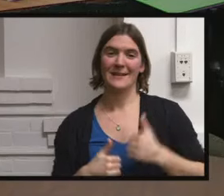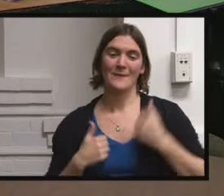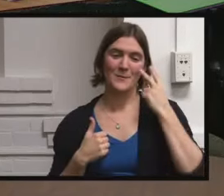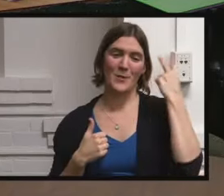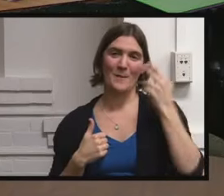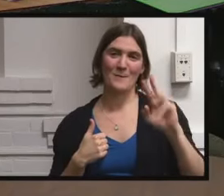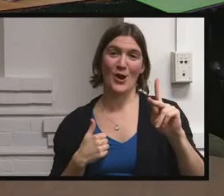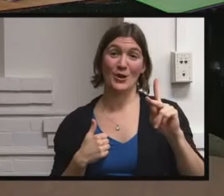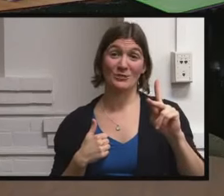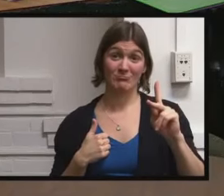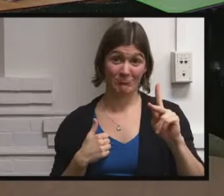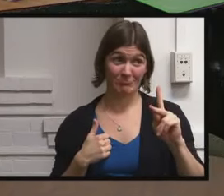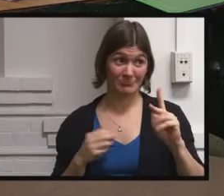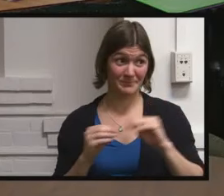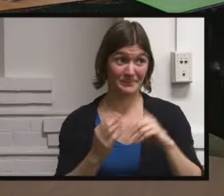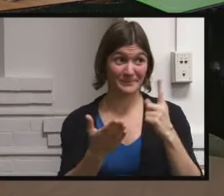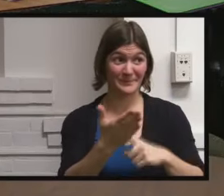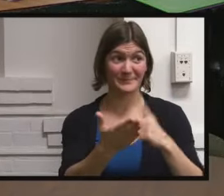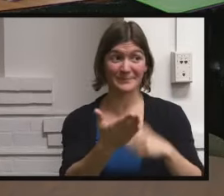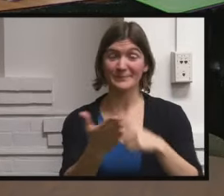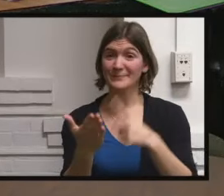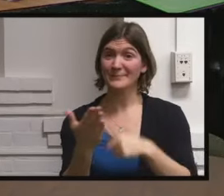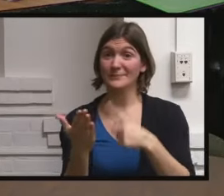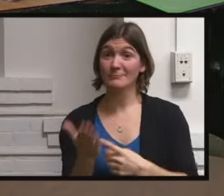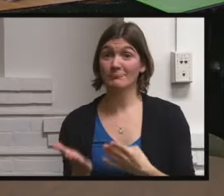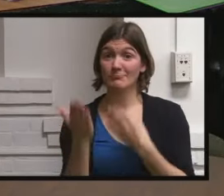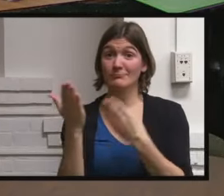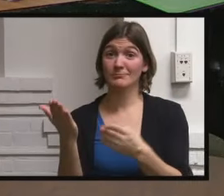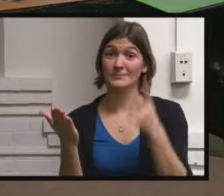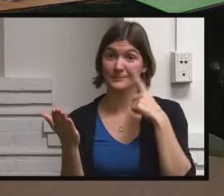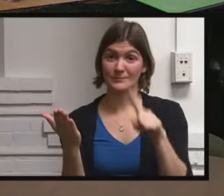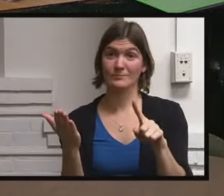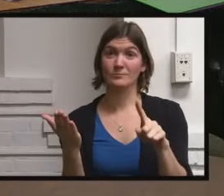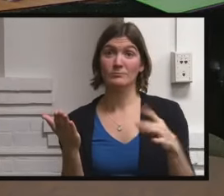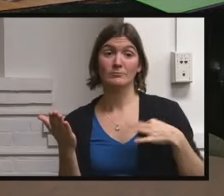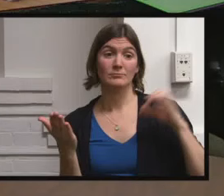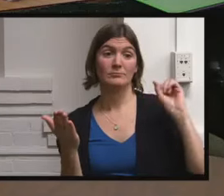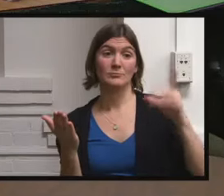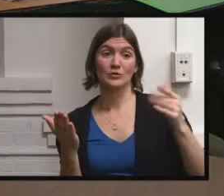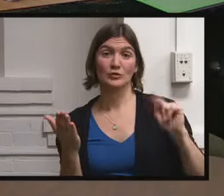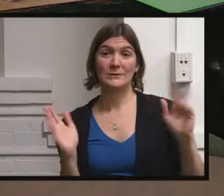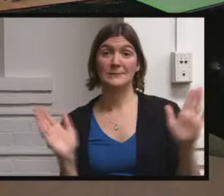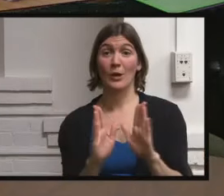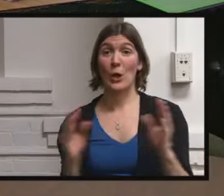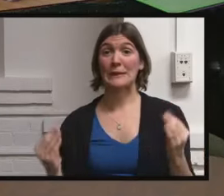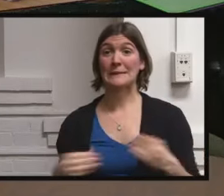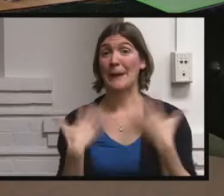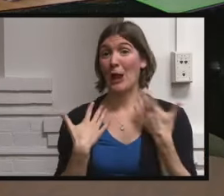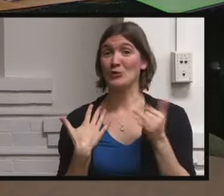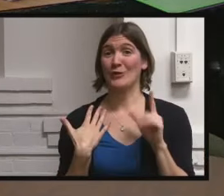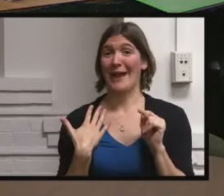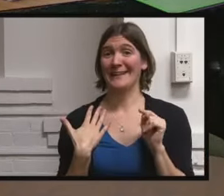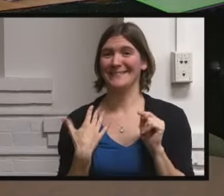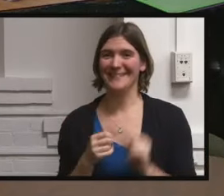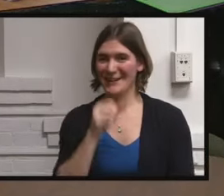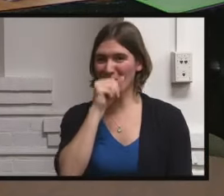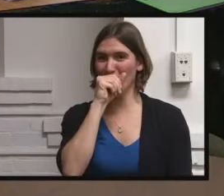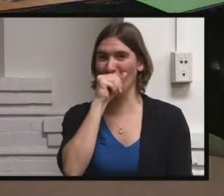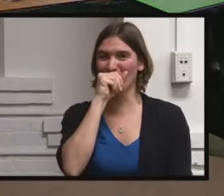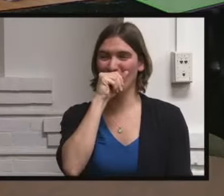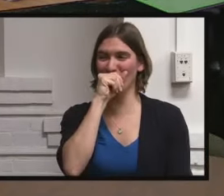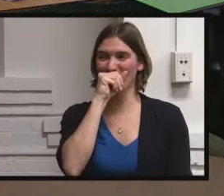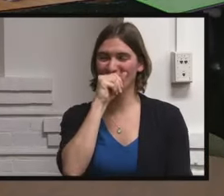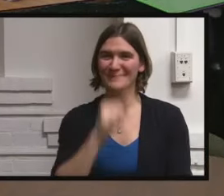Park. Any further discussion? We have a motion for apply for a small and inspiring grant. Small